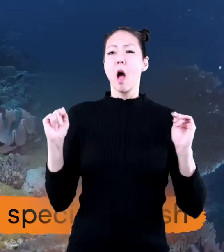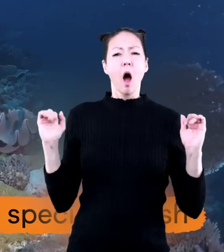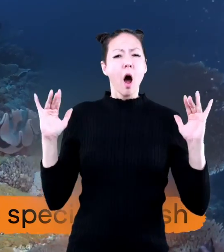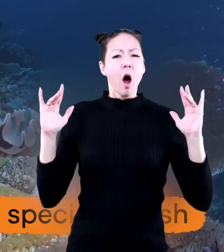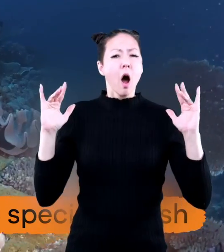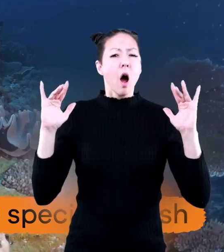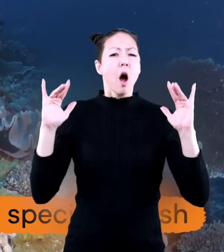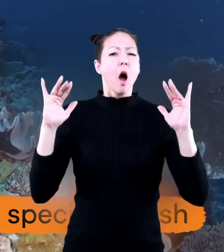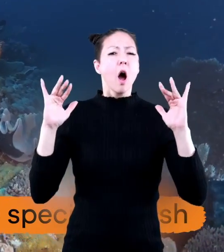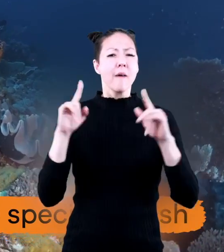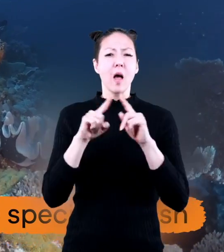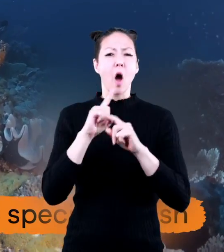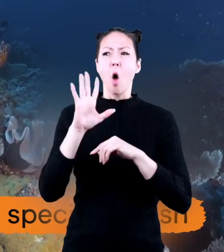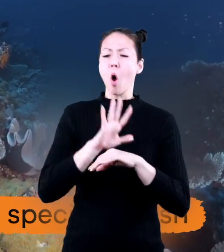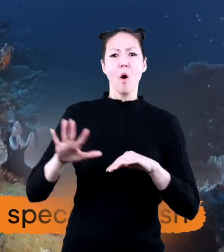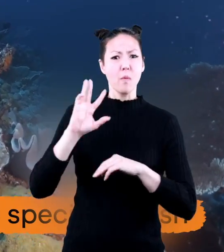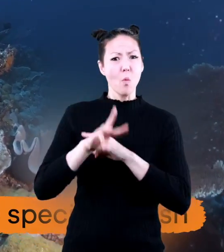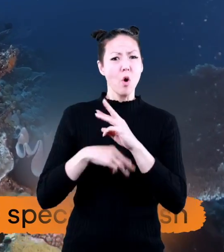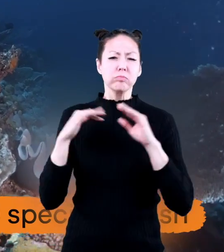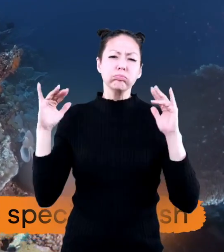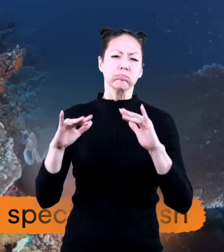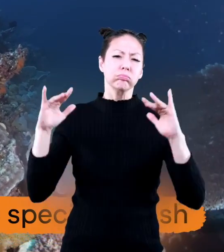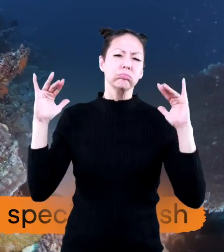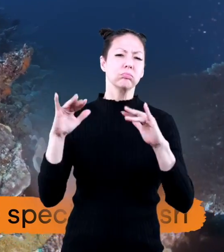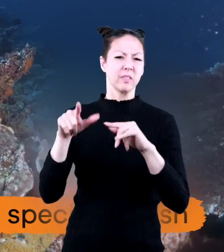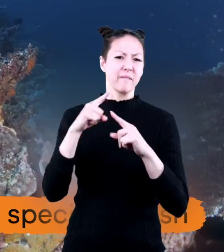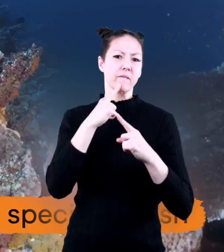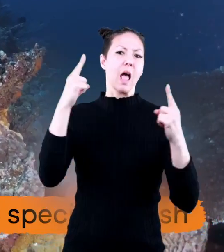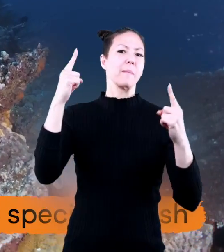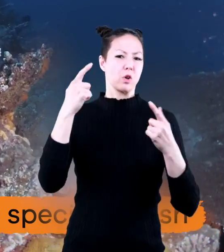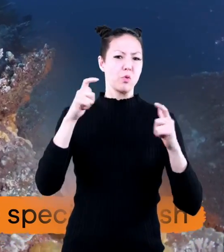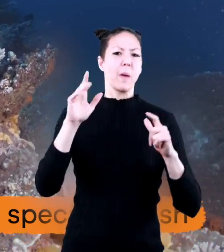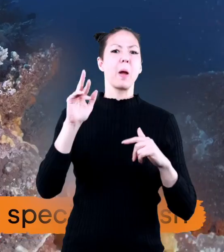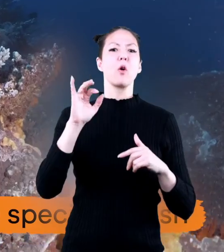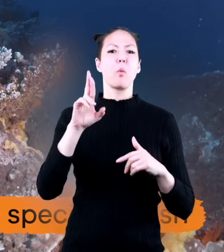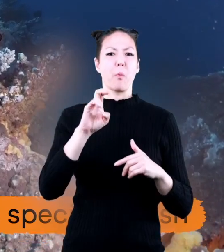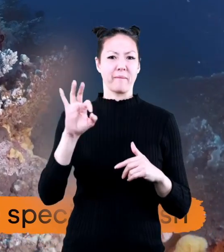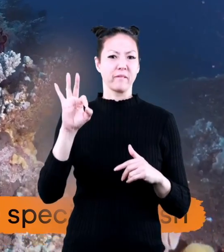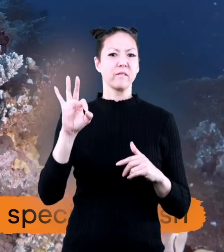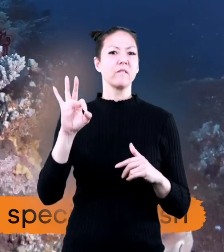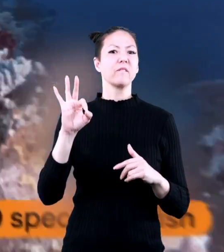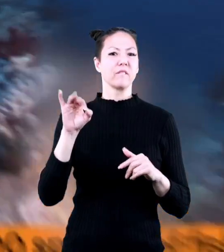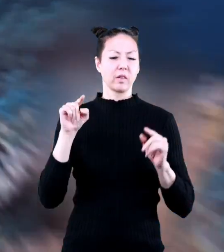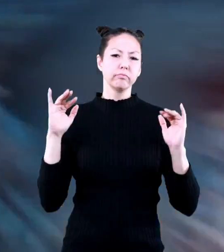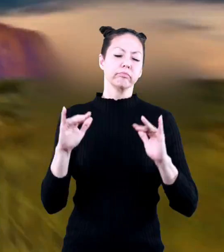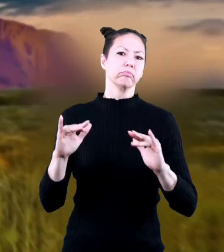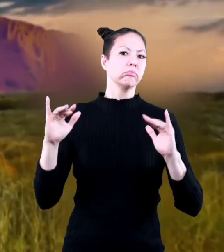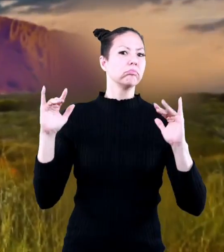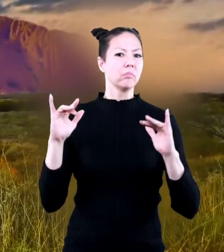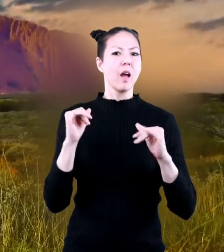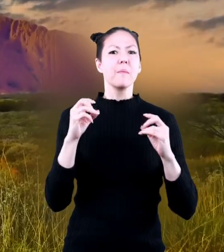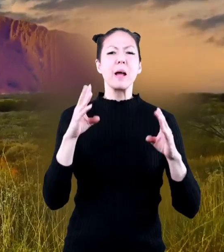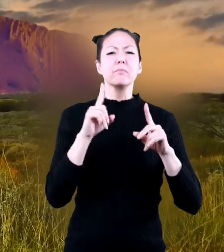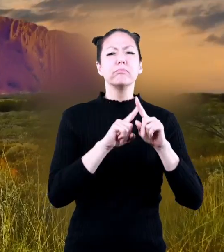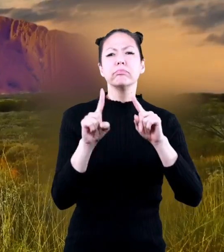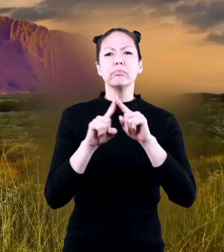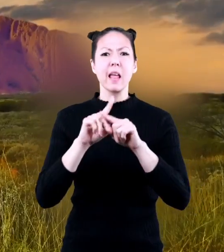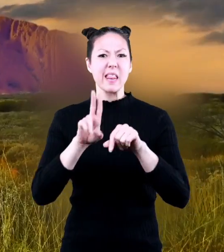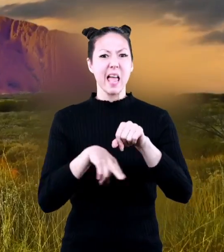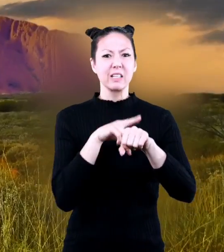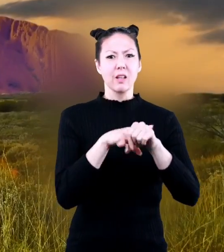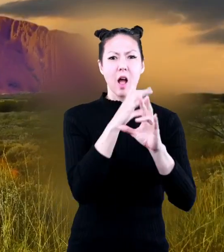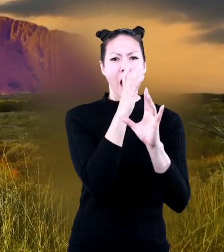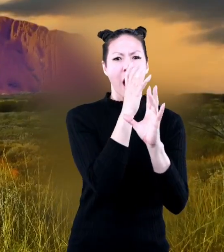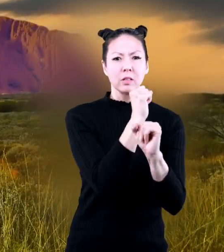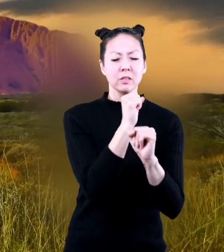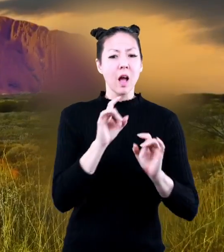fish. People from all over the world travel to the Great Barrier Reef each year. Another amazing